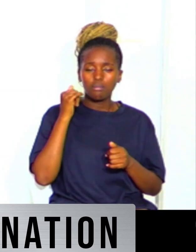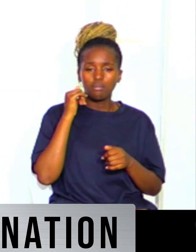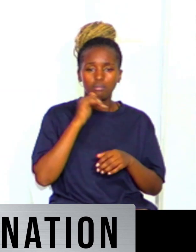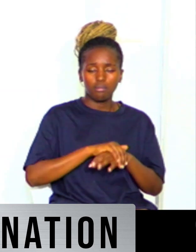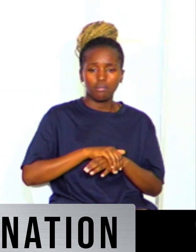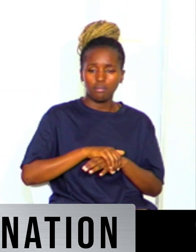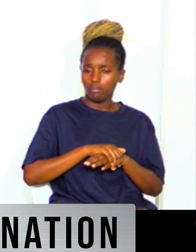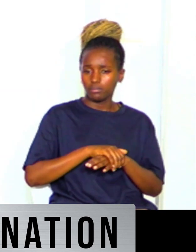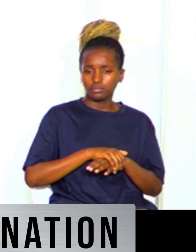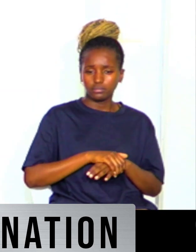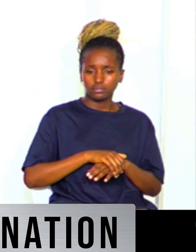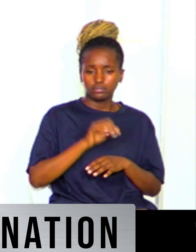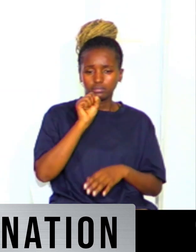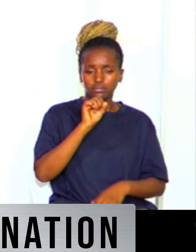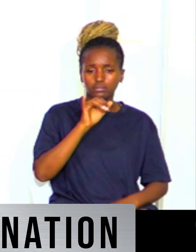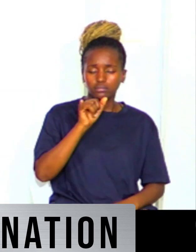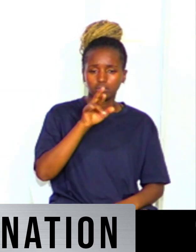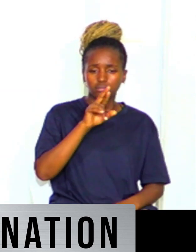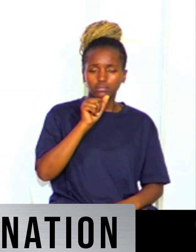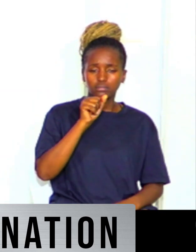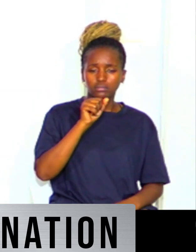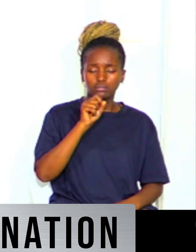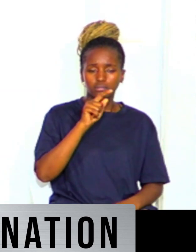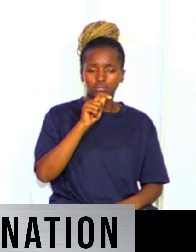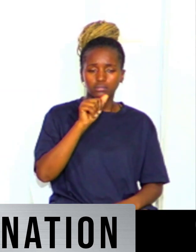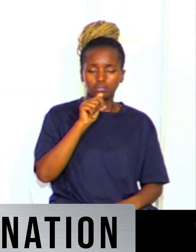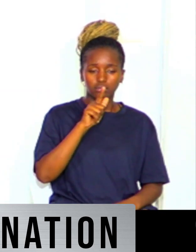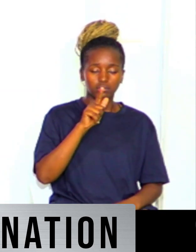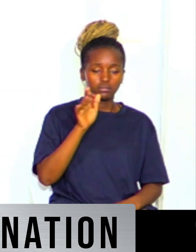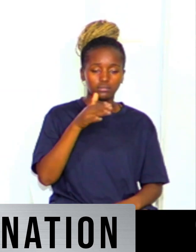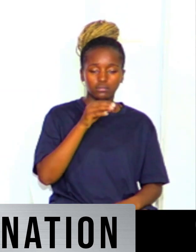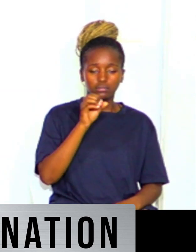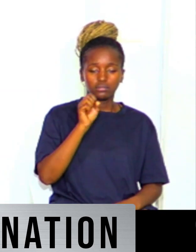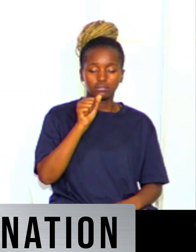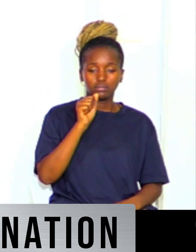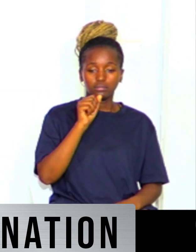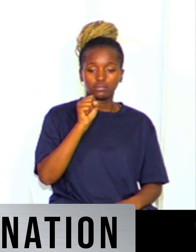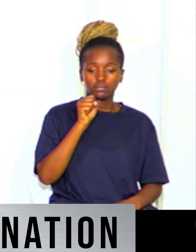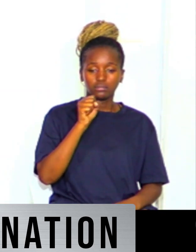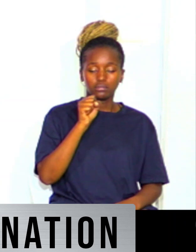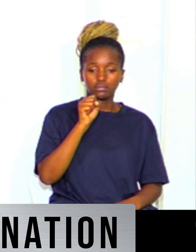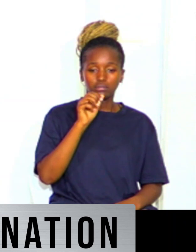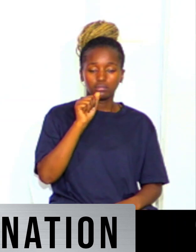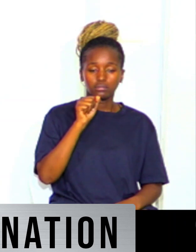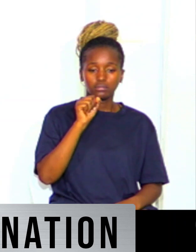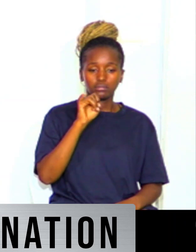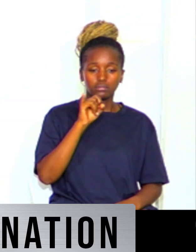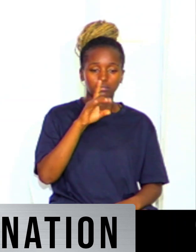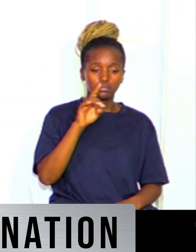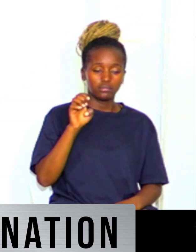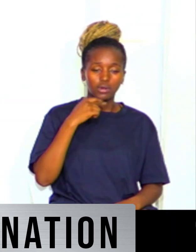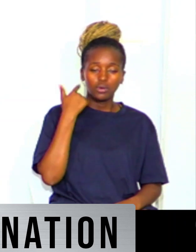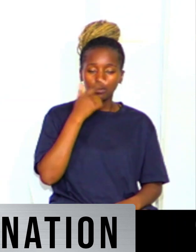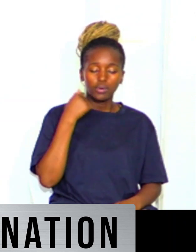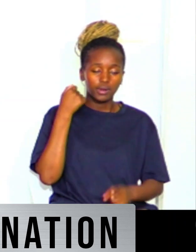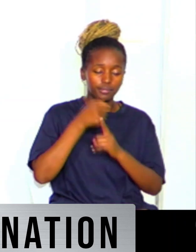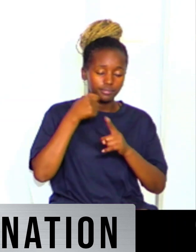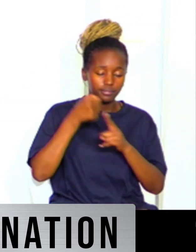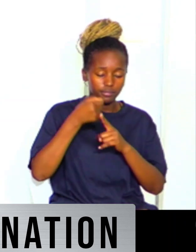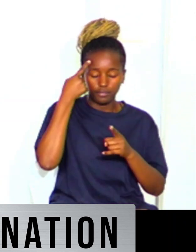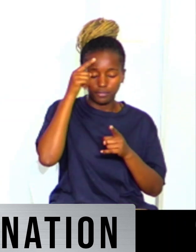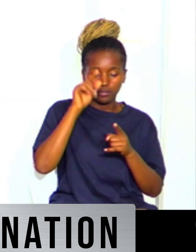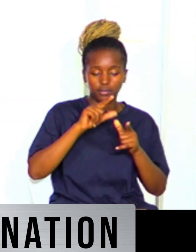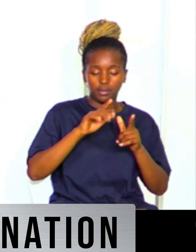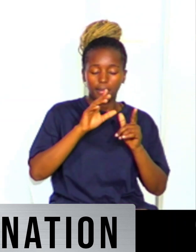know Crystal Asige as senator. Yes, as PWDs because she pushed for a bill. True.